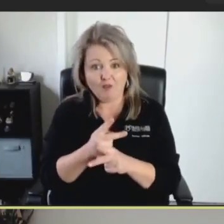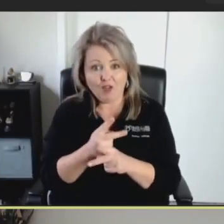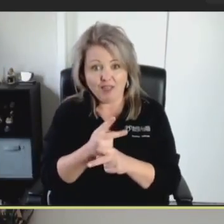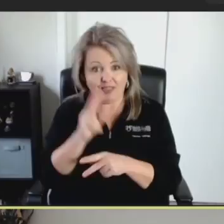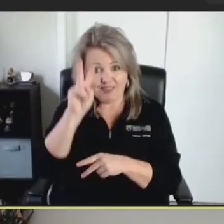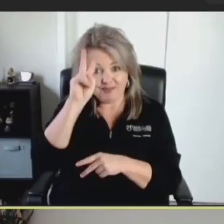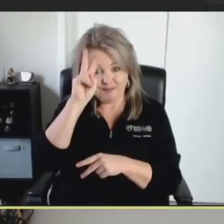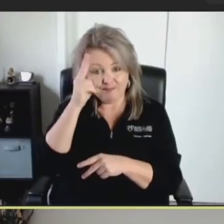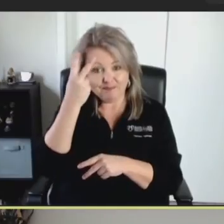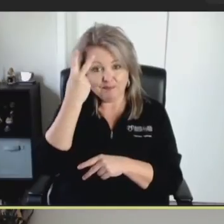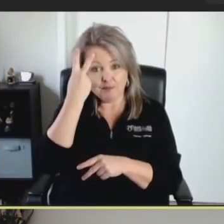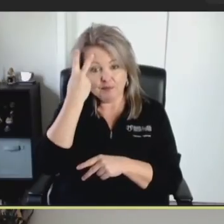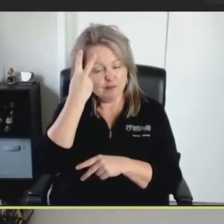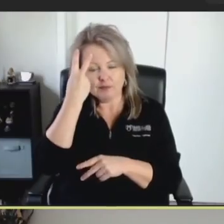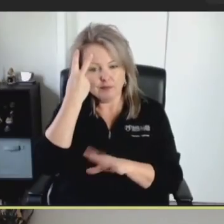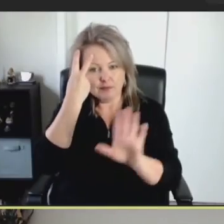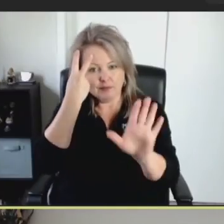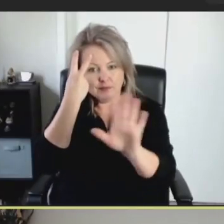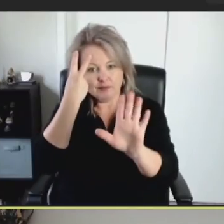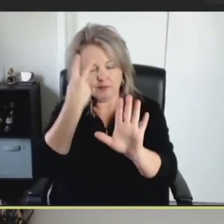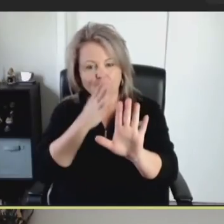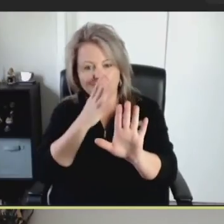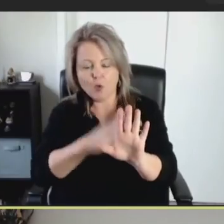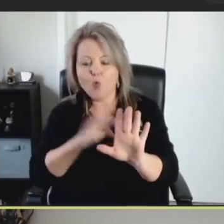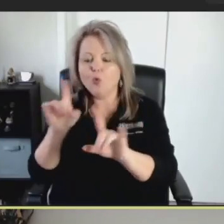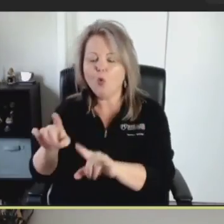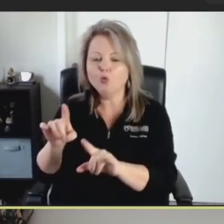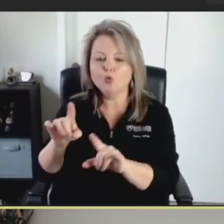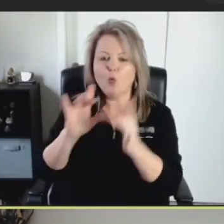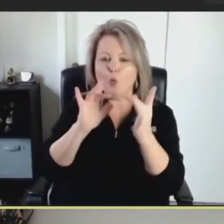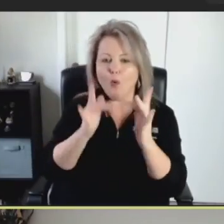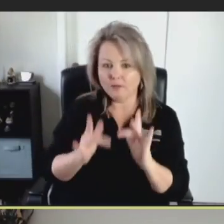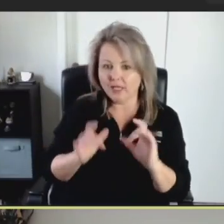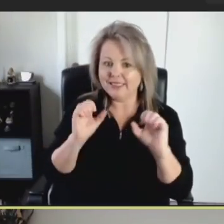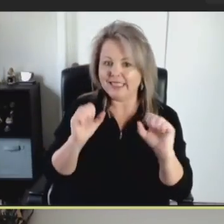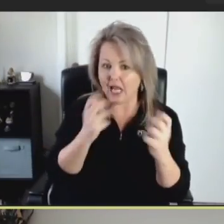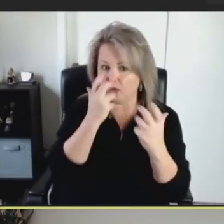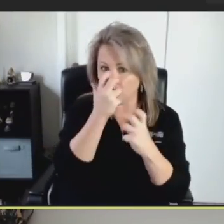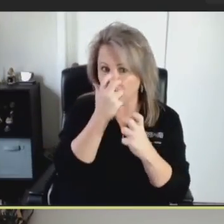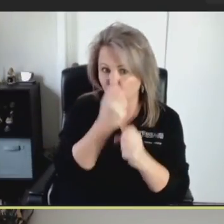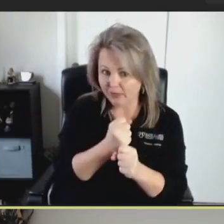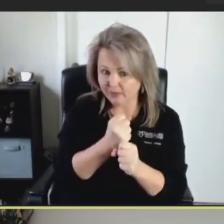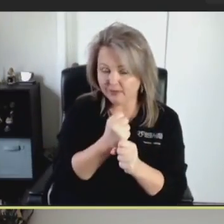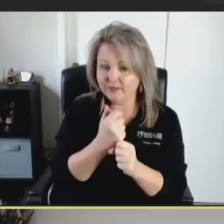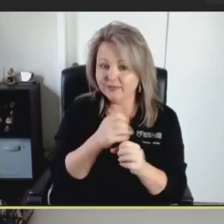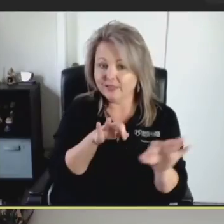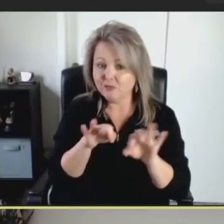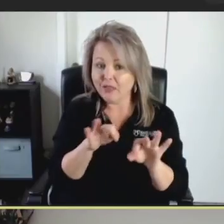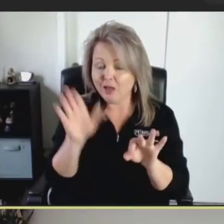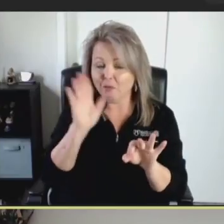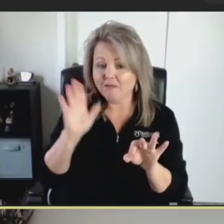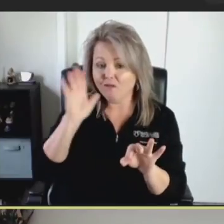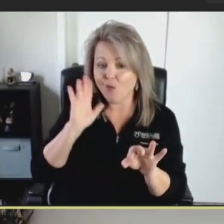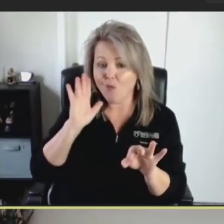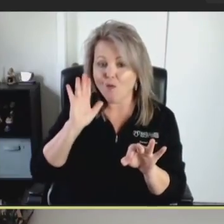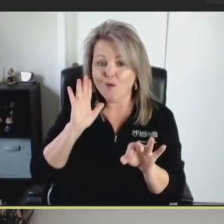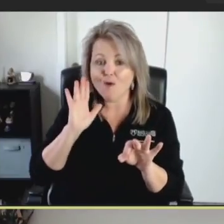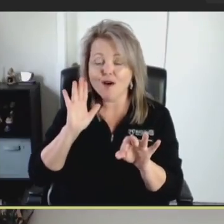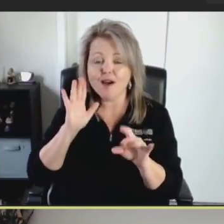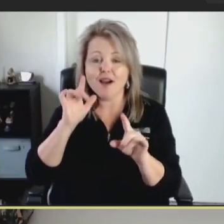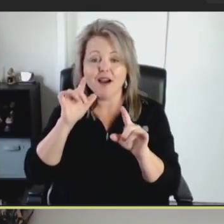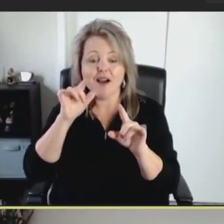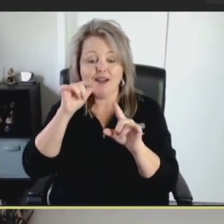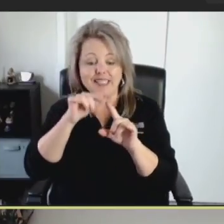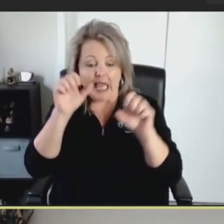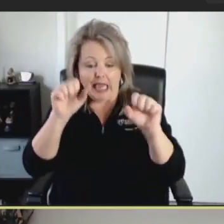that's out there. Go to the websites that we can trust that I previously mentioned. And until we are able to get